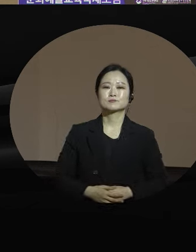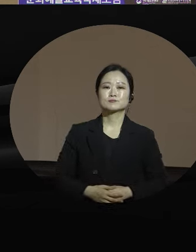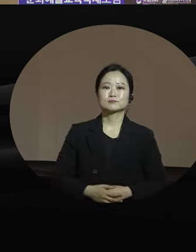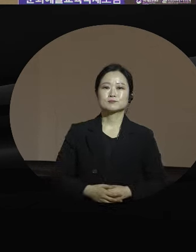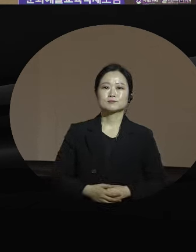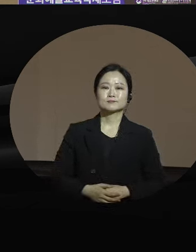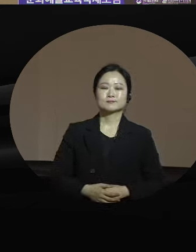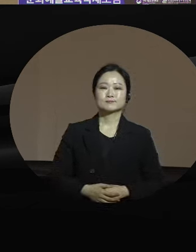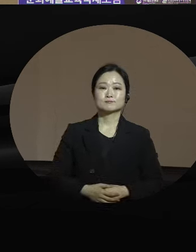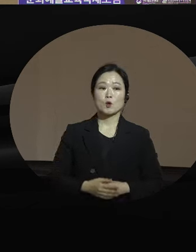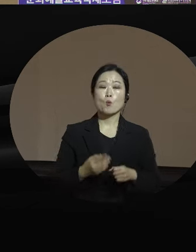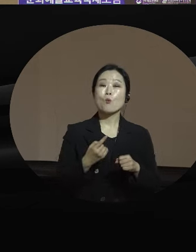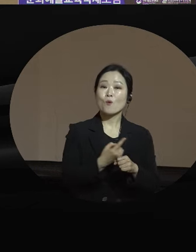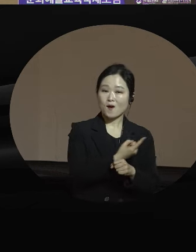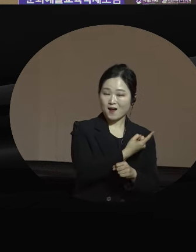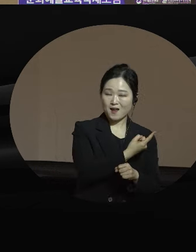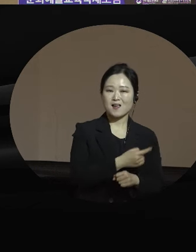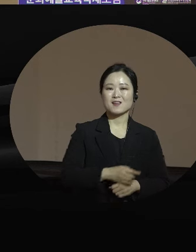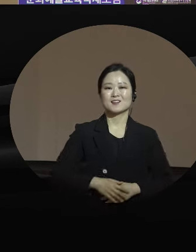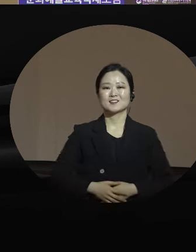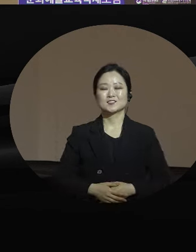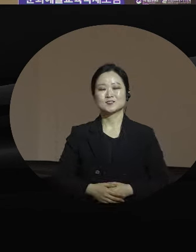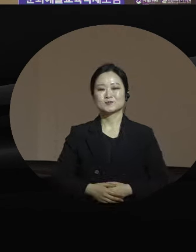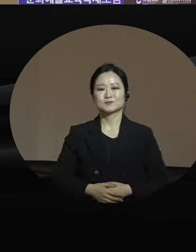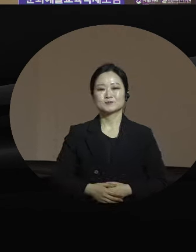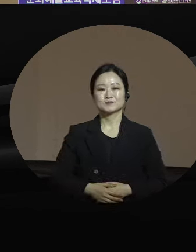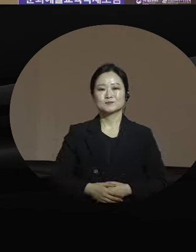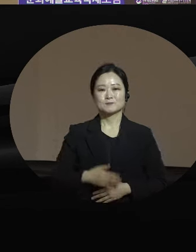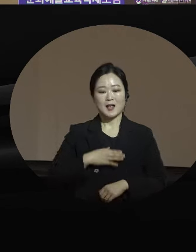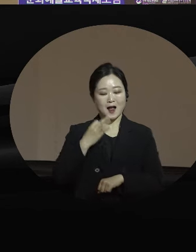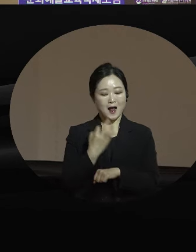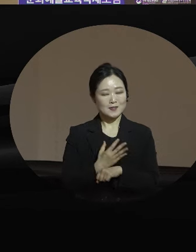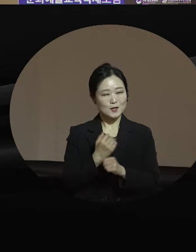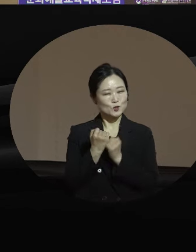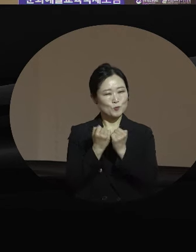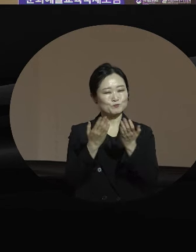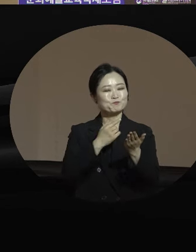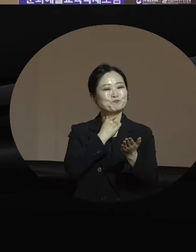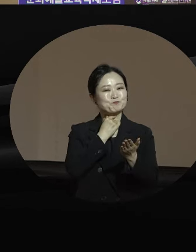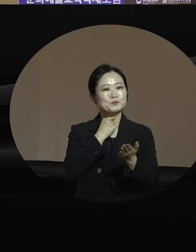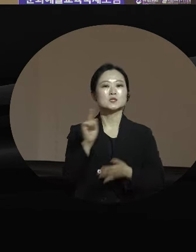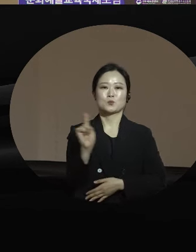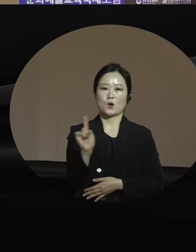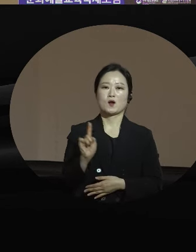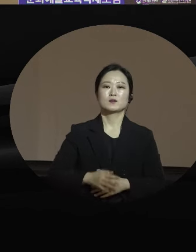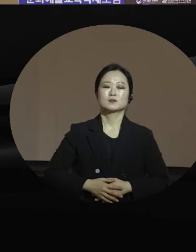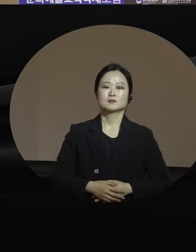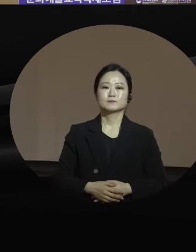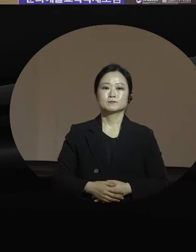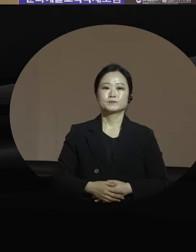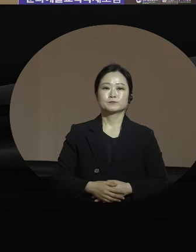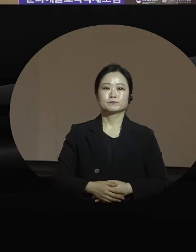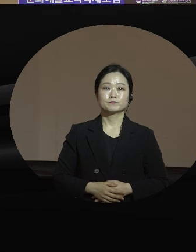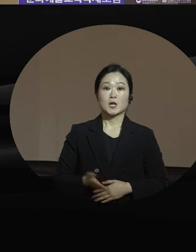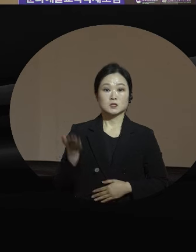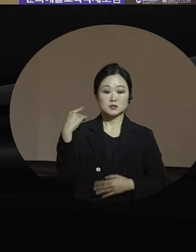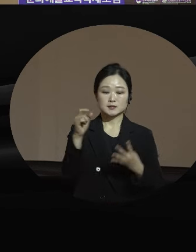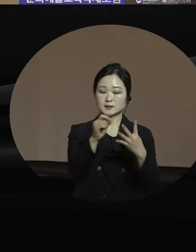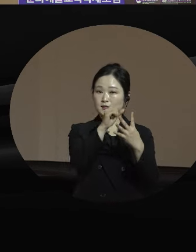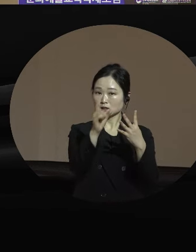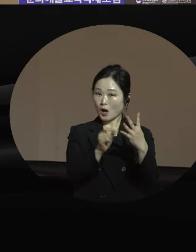And also, I'd like to give the brief about the we just last month, they organized the Mongolian